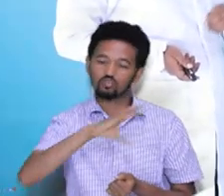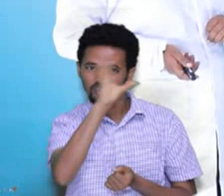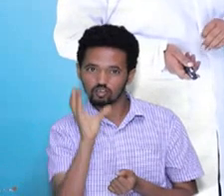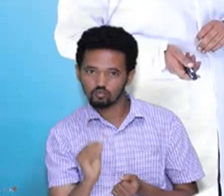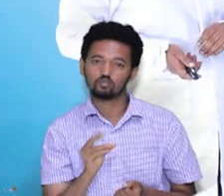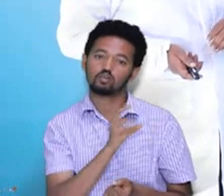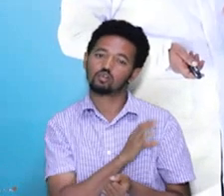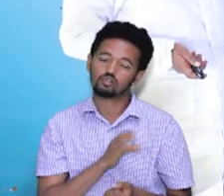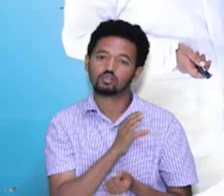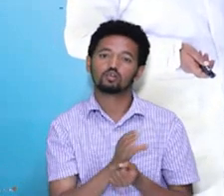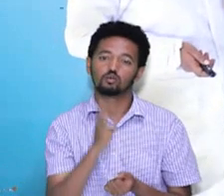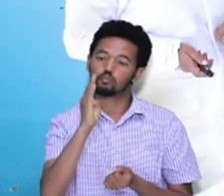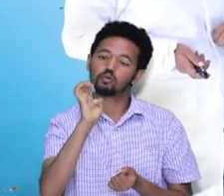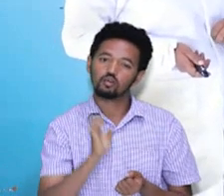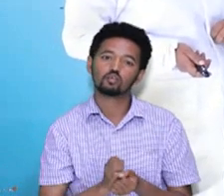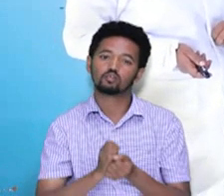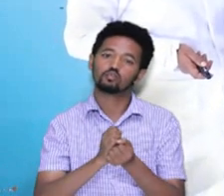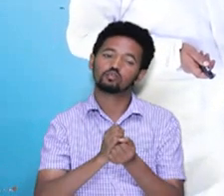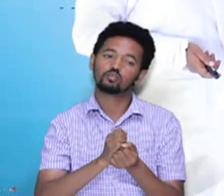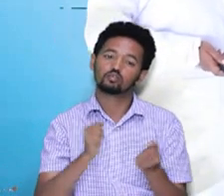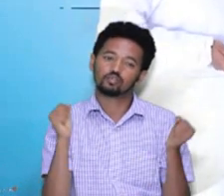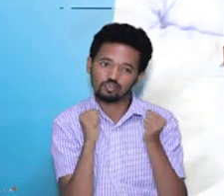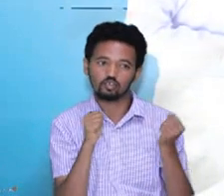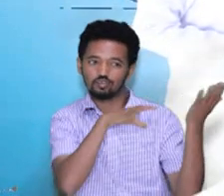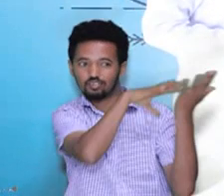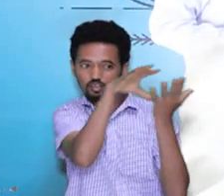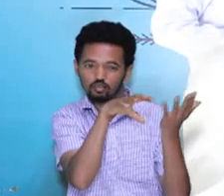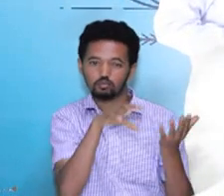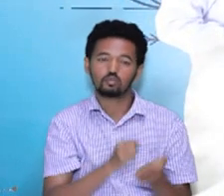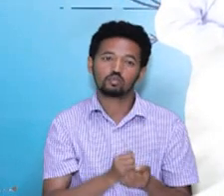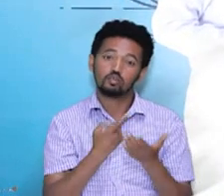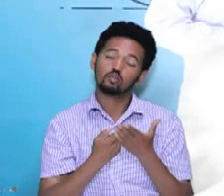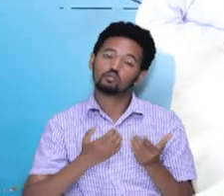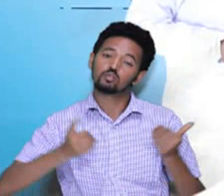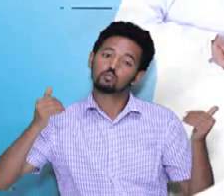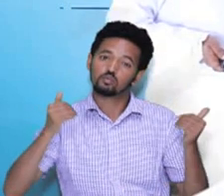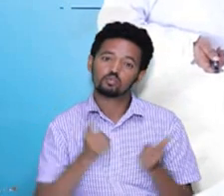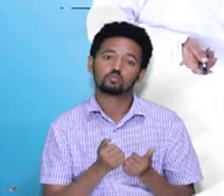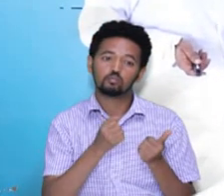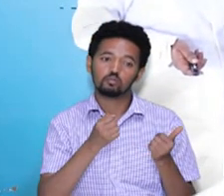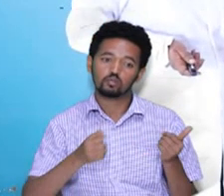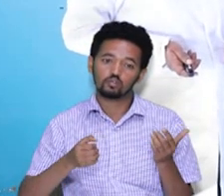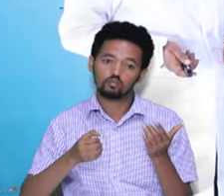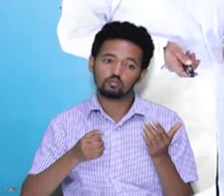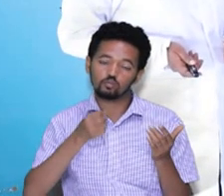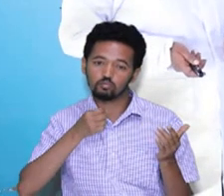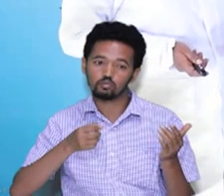is characterized by desert climate. The Maghreb region dominated by Mediterranean